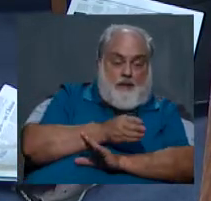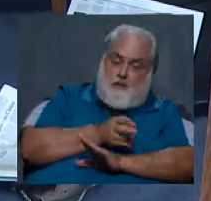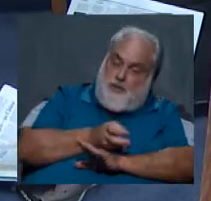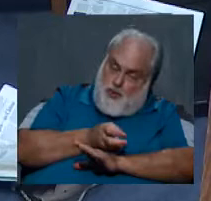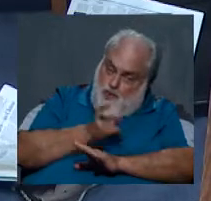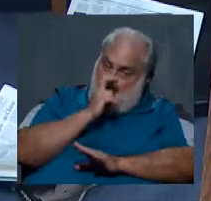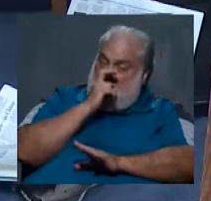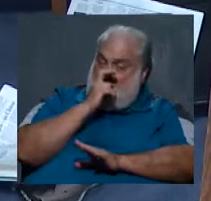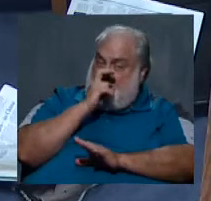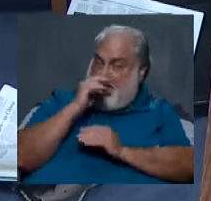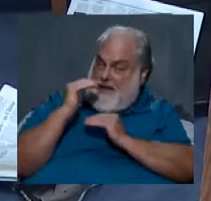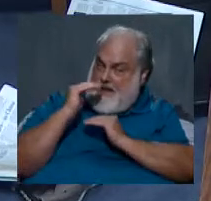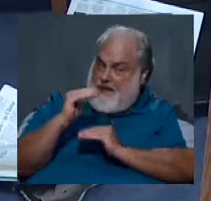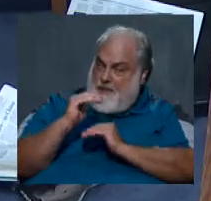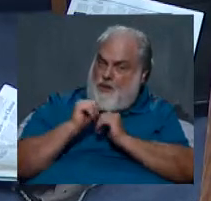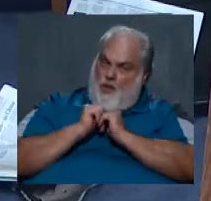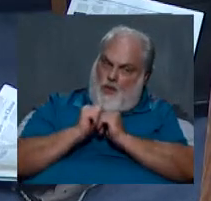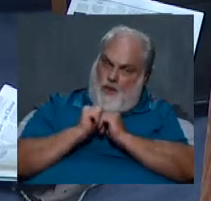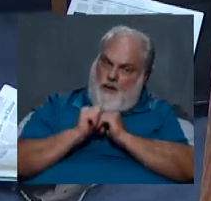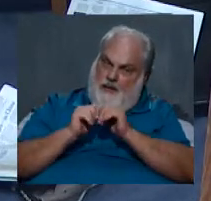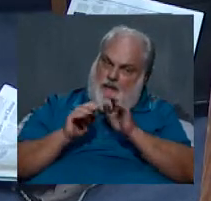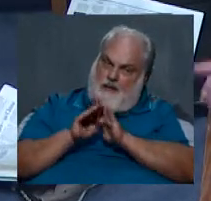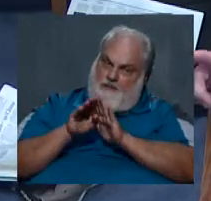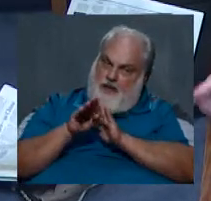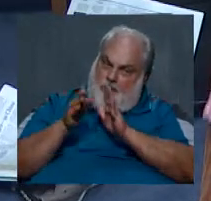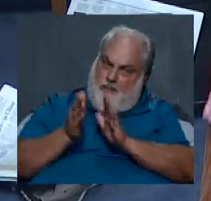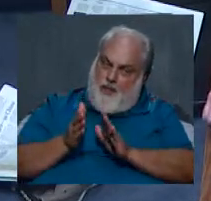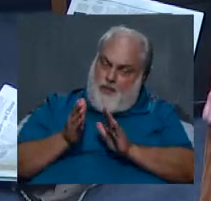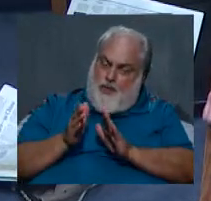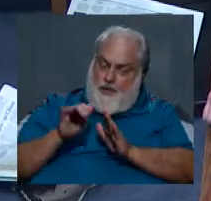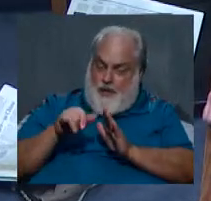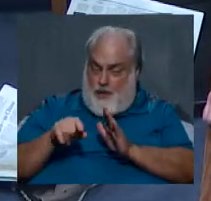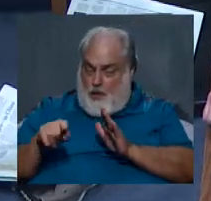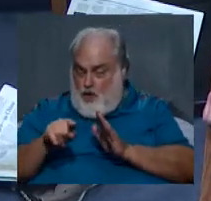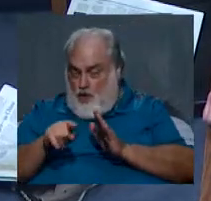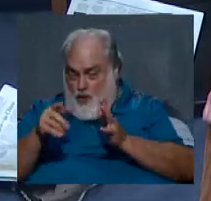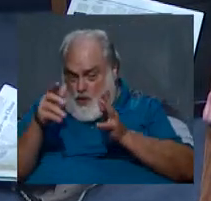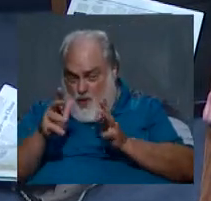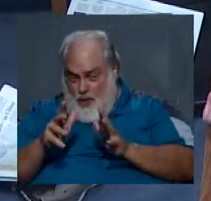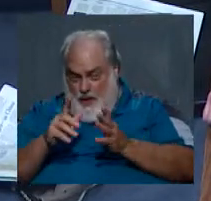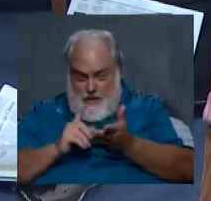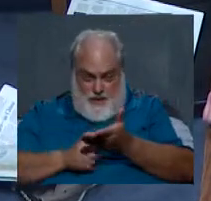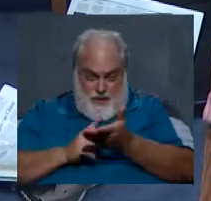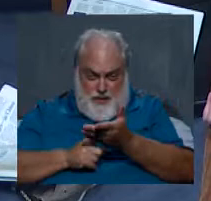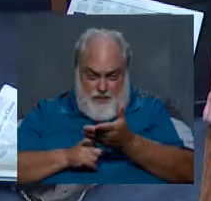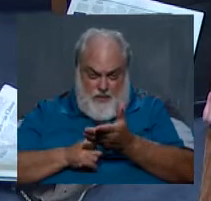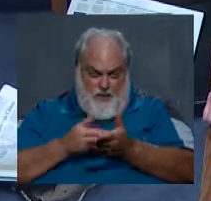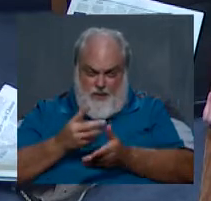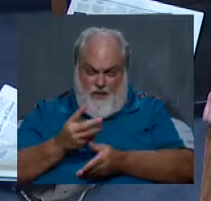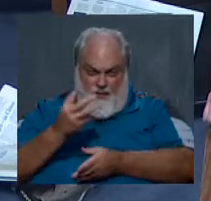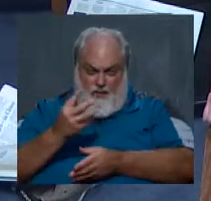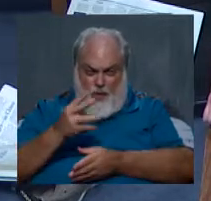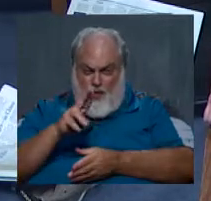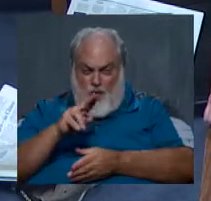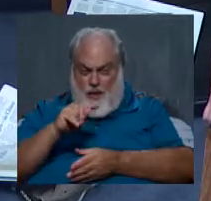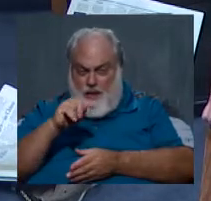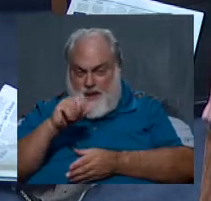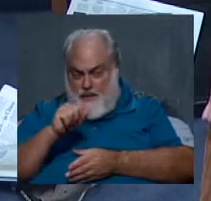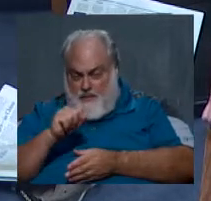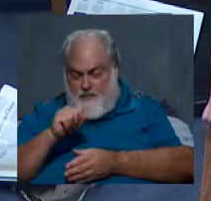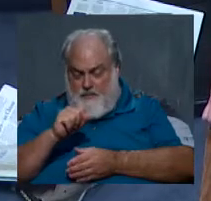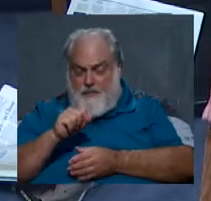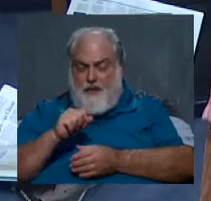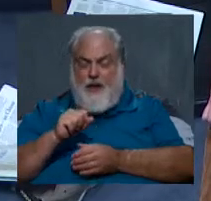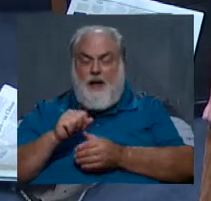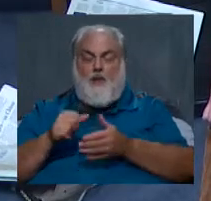density limits placed on the developers that you addressed, I think it's 4 or 5 units per acre, who also were